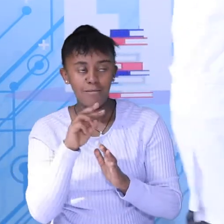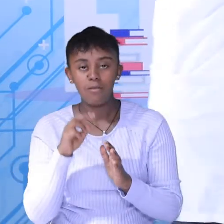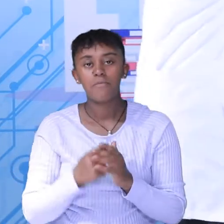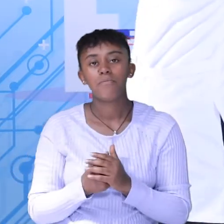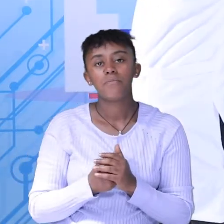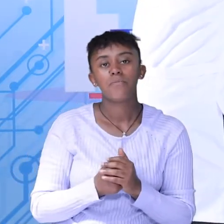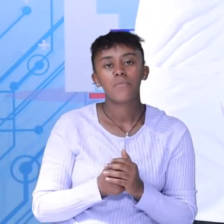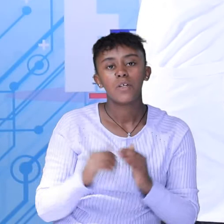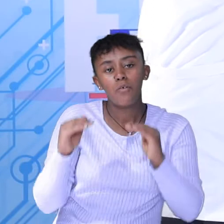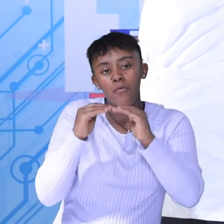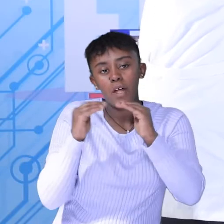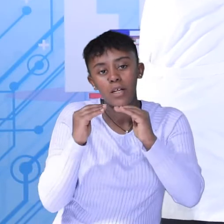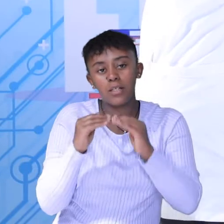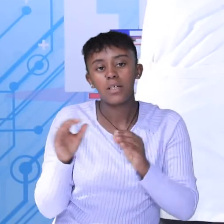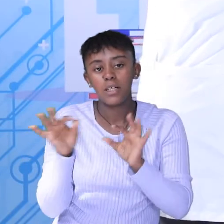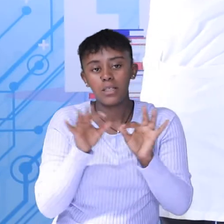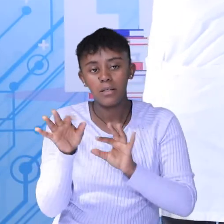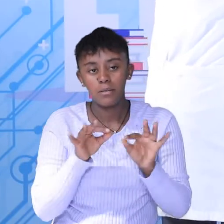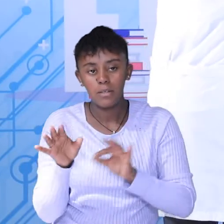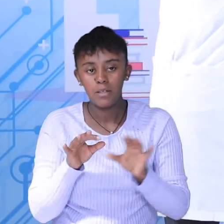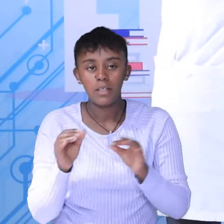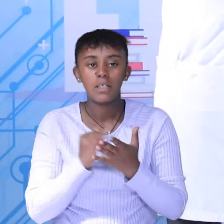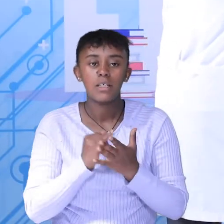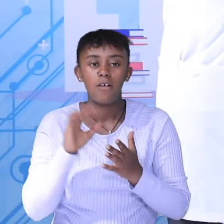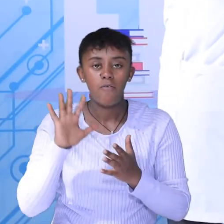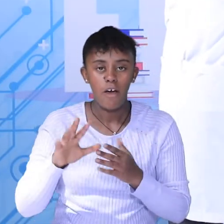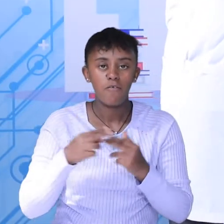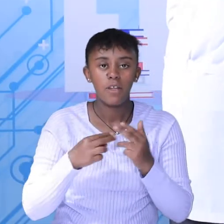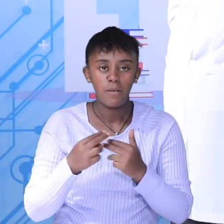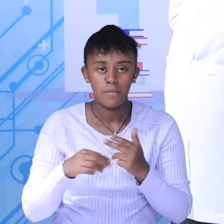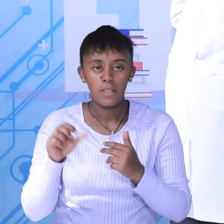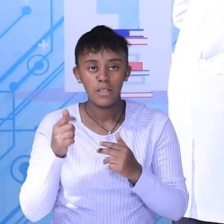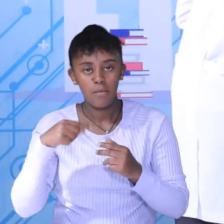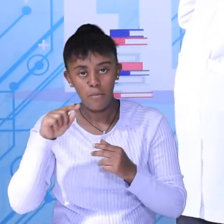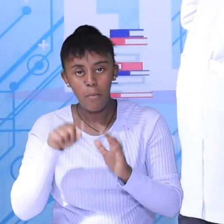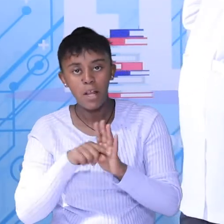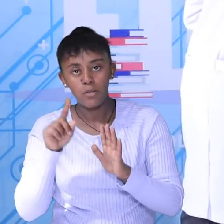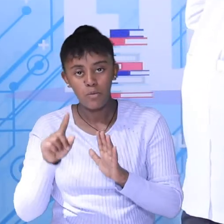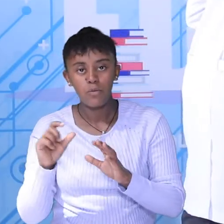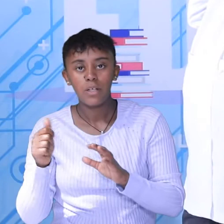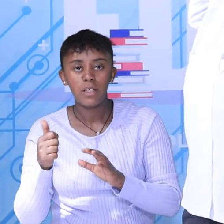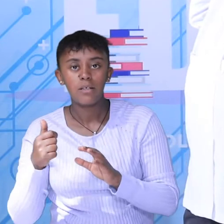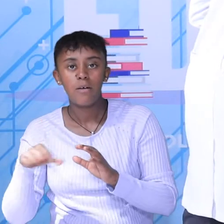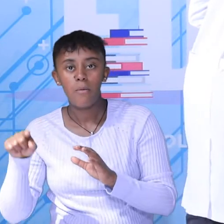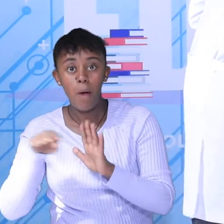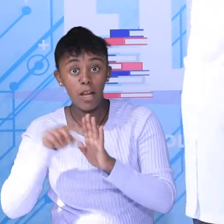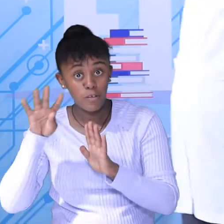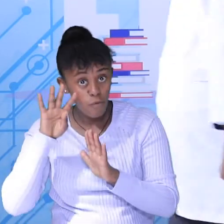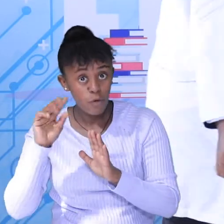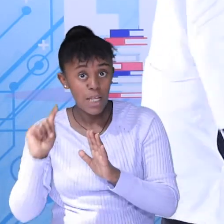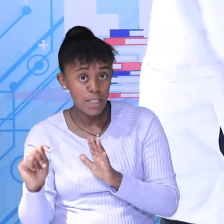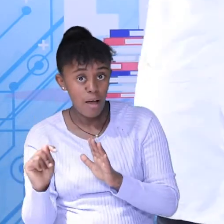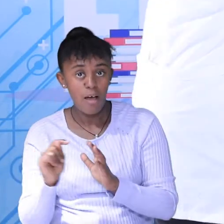can equivalently resubstitute it as 5 times 10 to the power of minus 1 times 10 to the power of minus 4